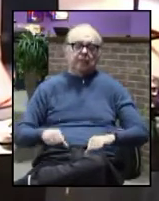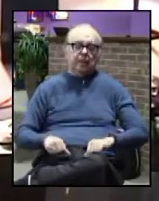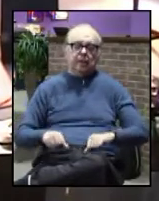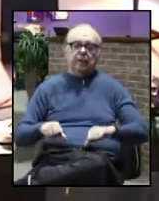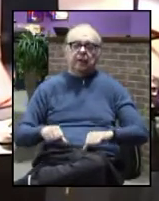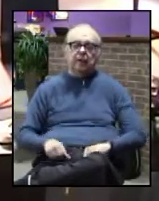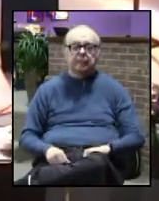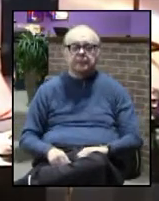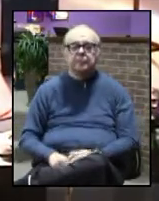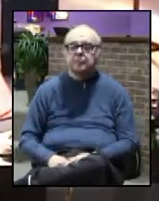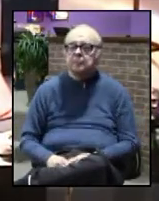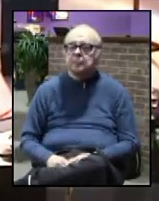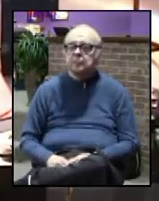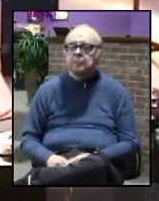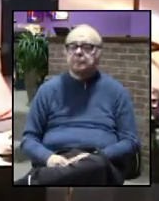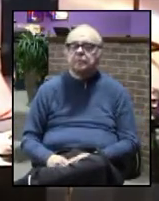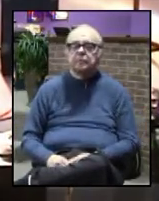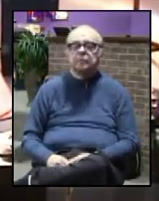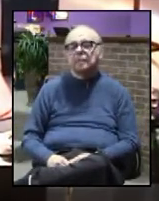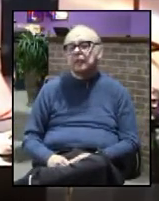down.